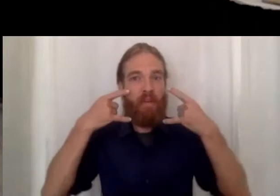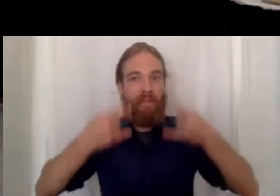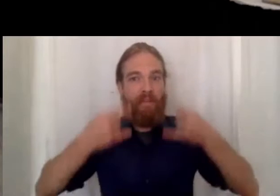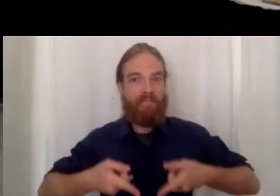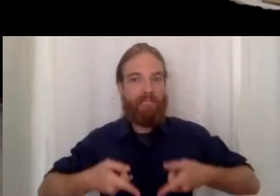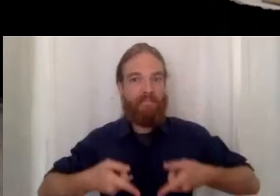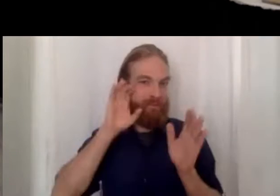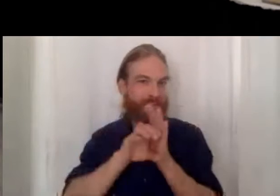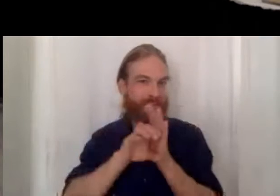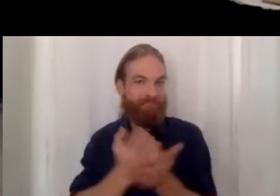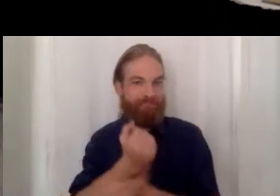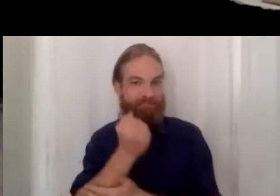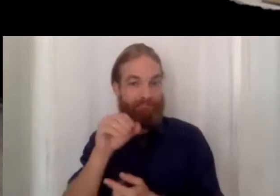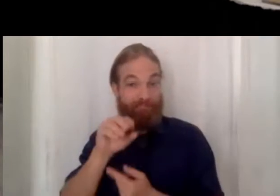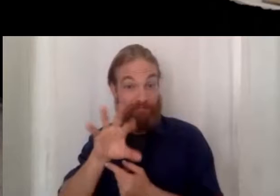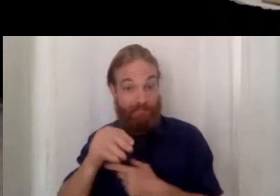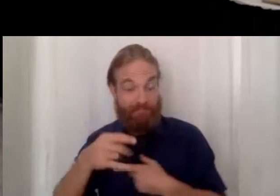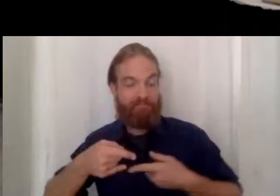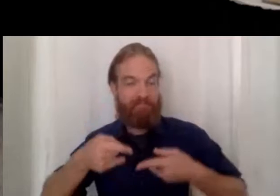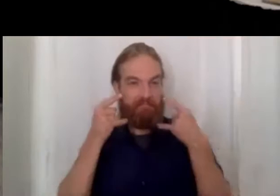3.